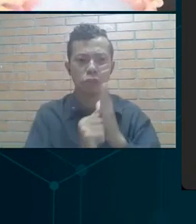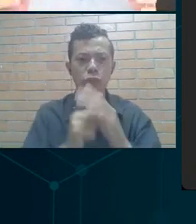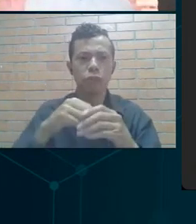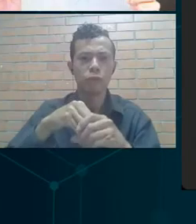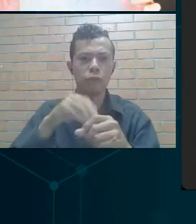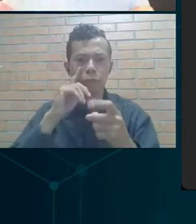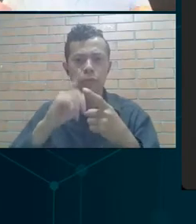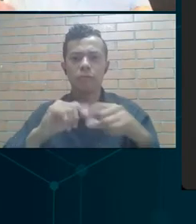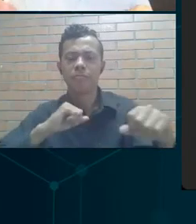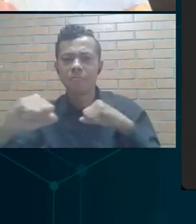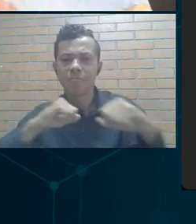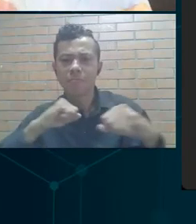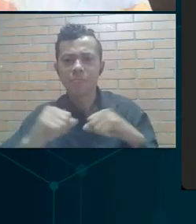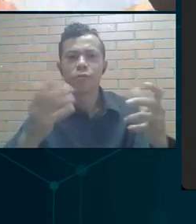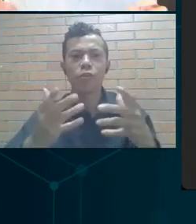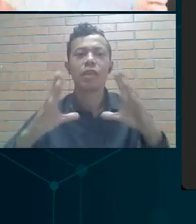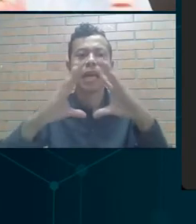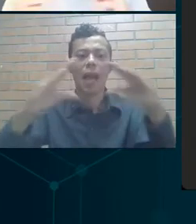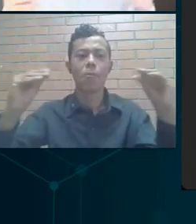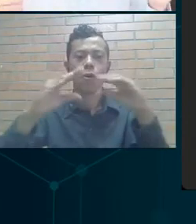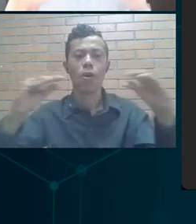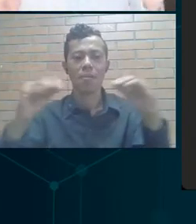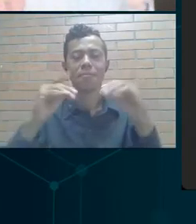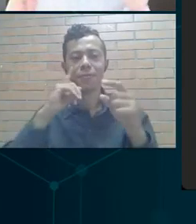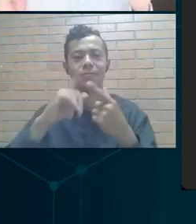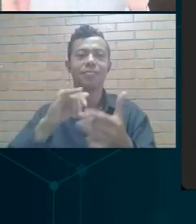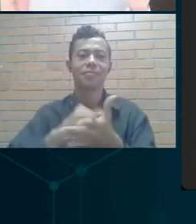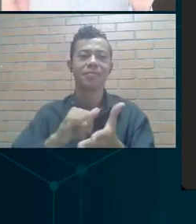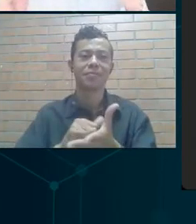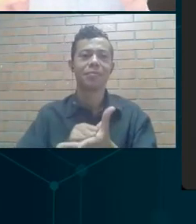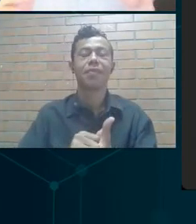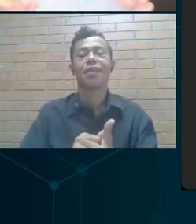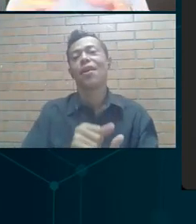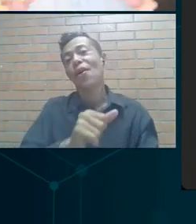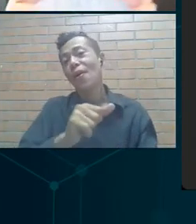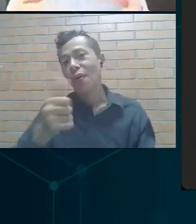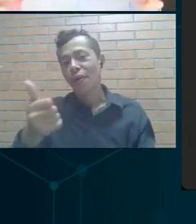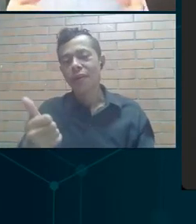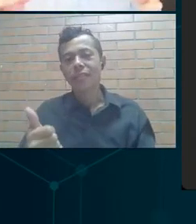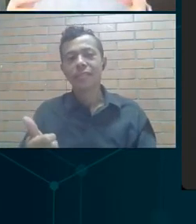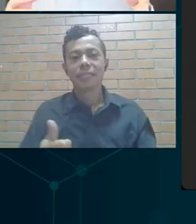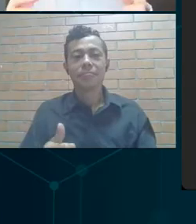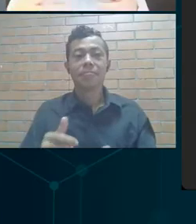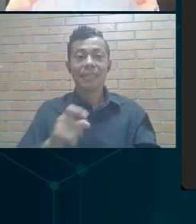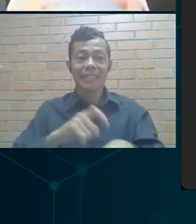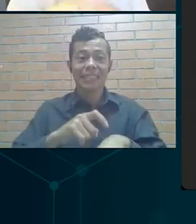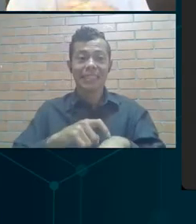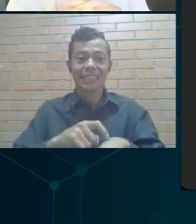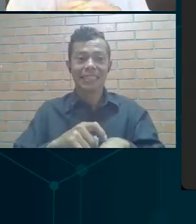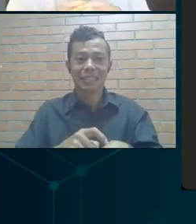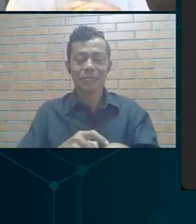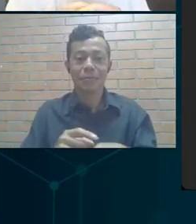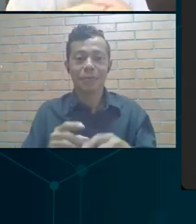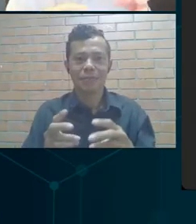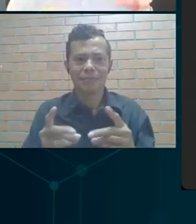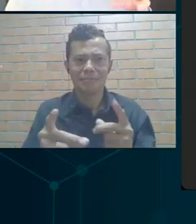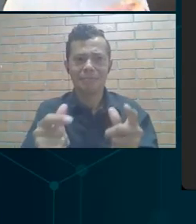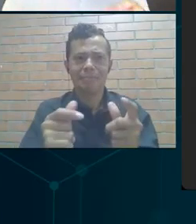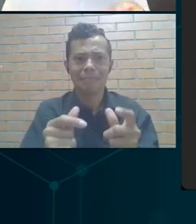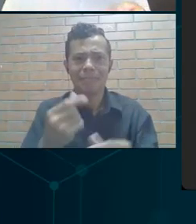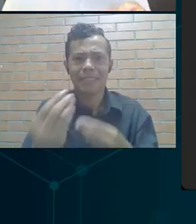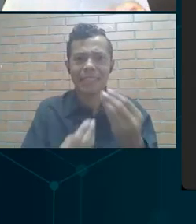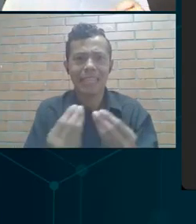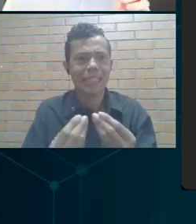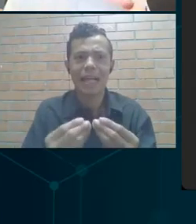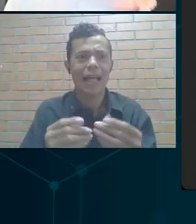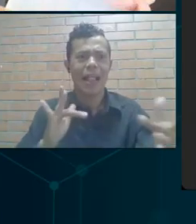over 70 milliseconds delay, the connection was too flaky for us to be able to maintain those discussions. 10